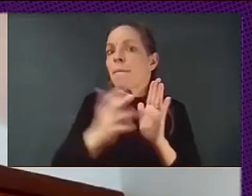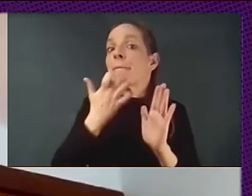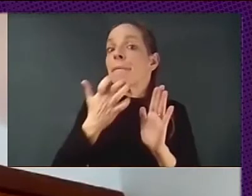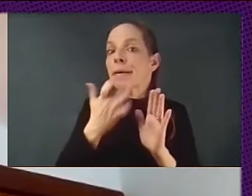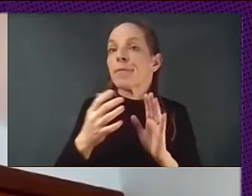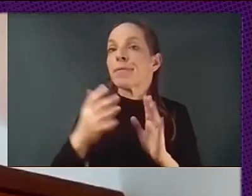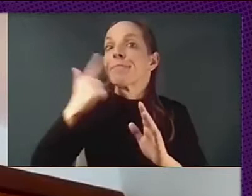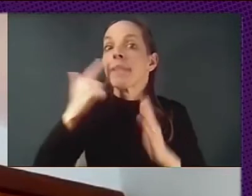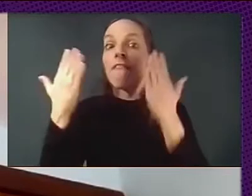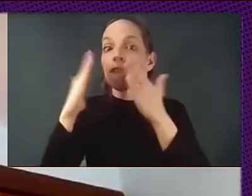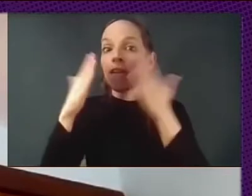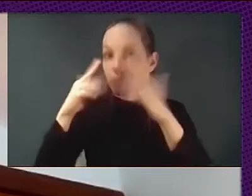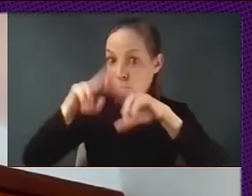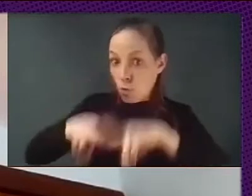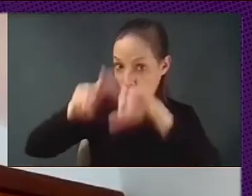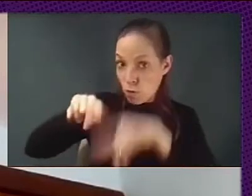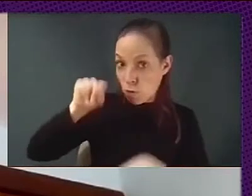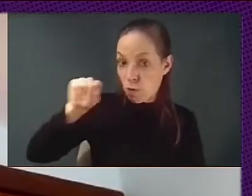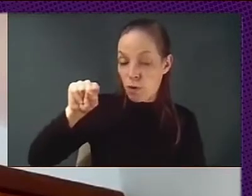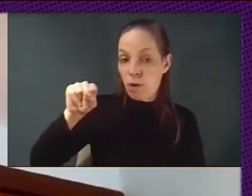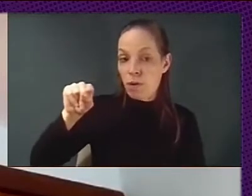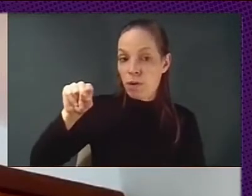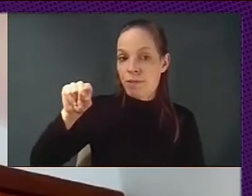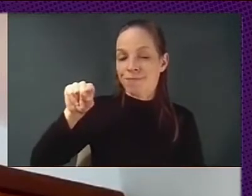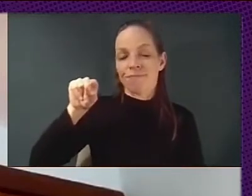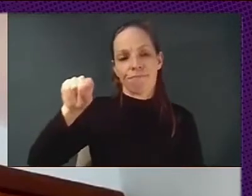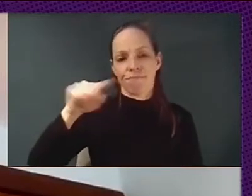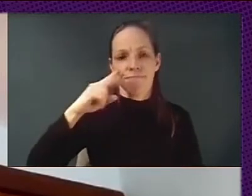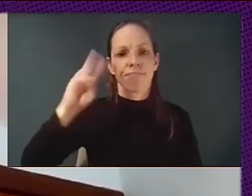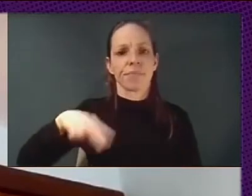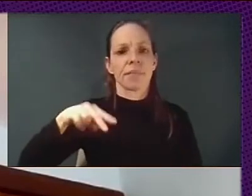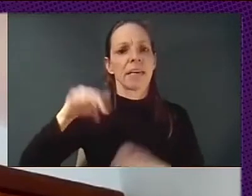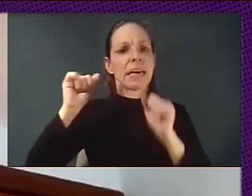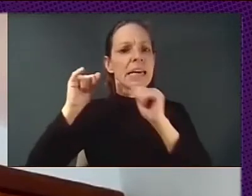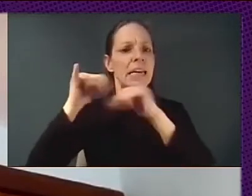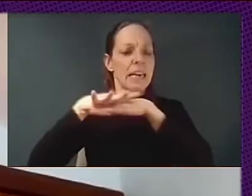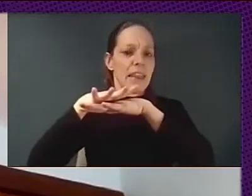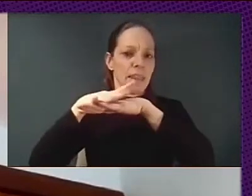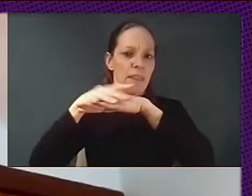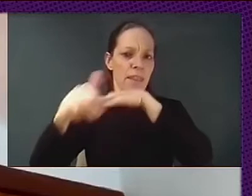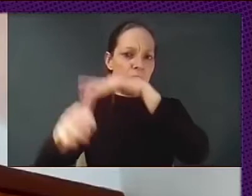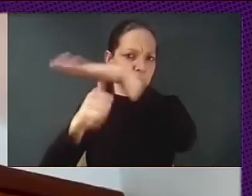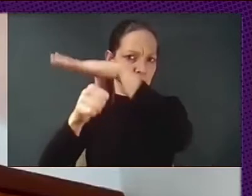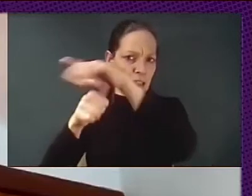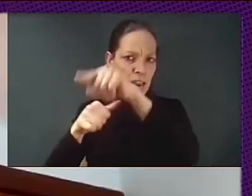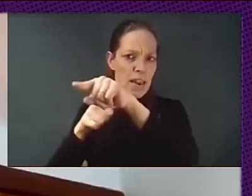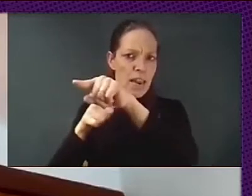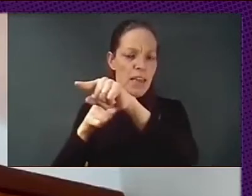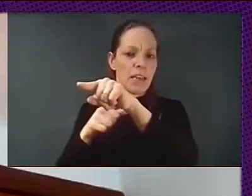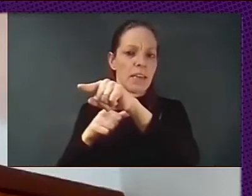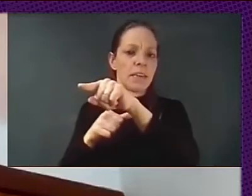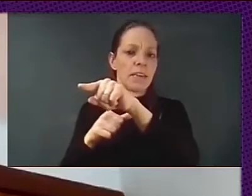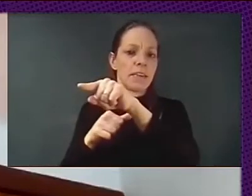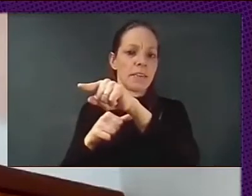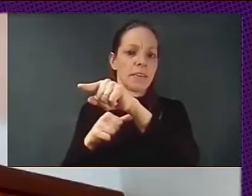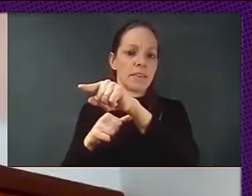it's a centralized network. It is a proprietary network. It has network effects, meaning that the more people who are a member